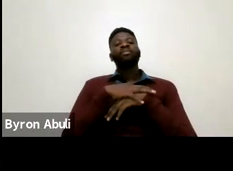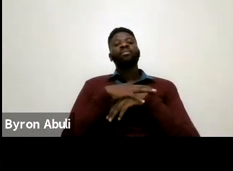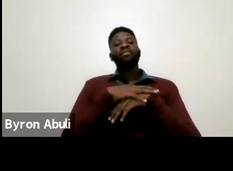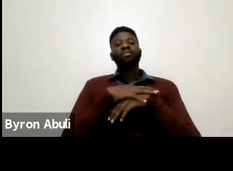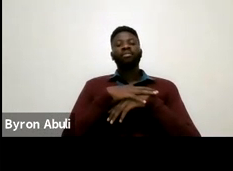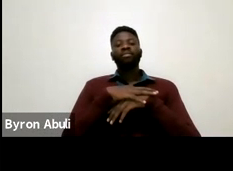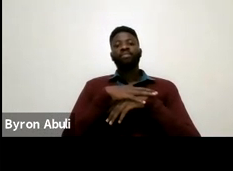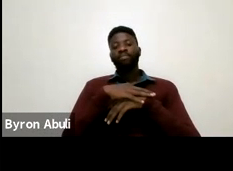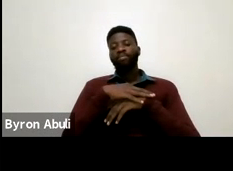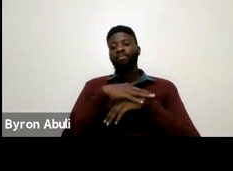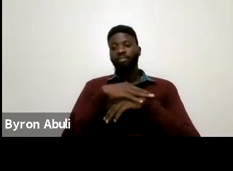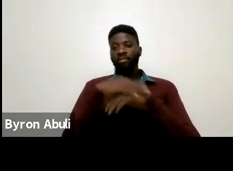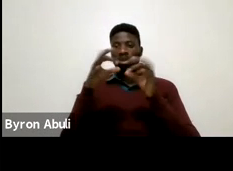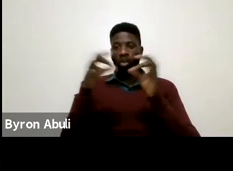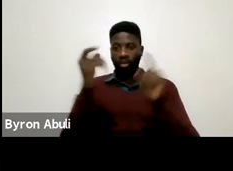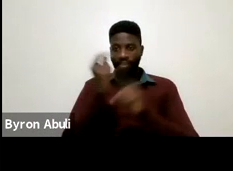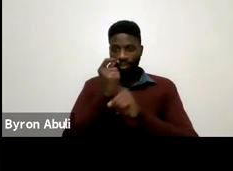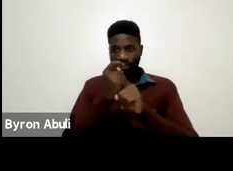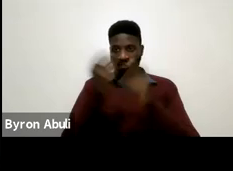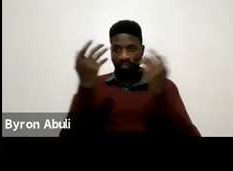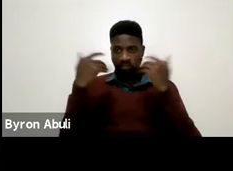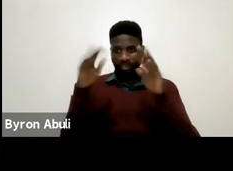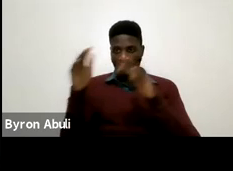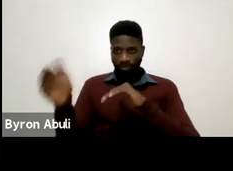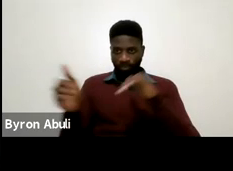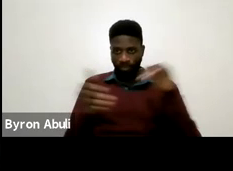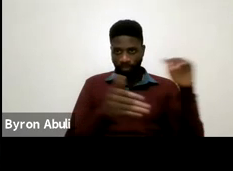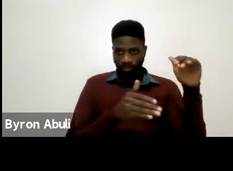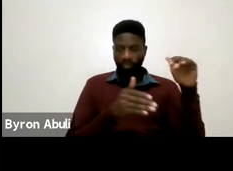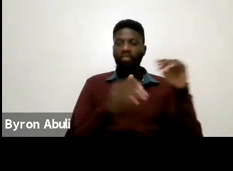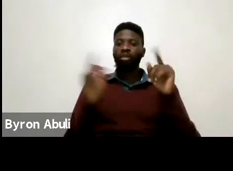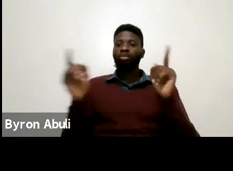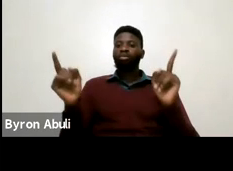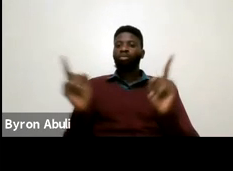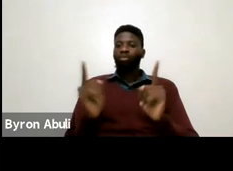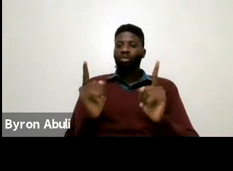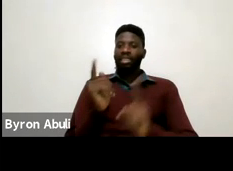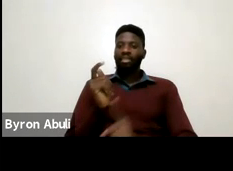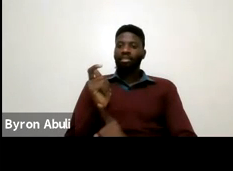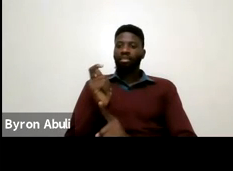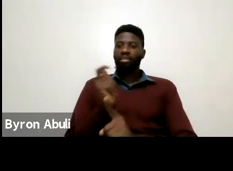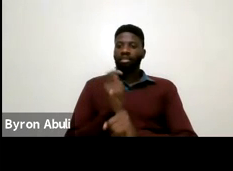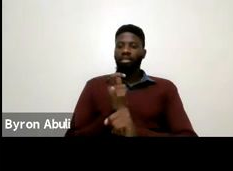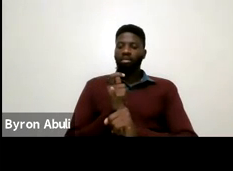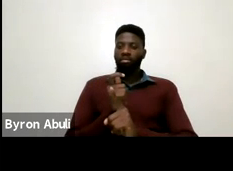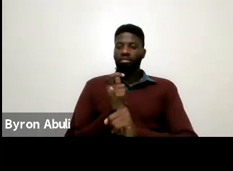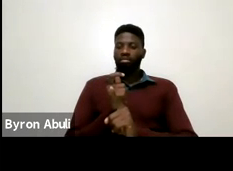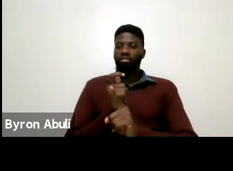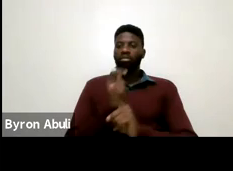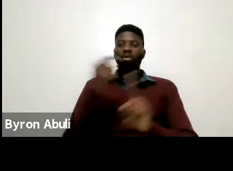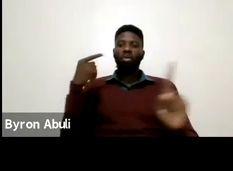That's about long term. When it comes to short-term goals, as I've said, those are goals that are